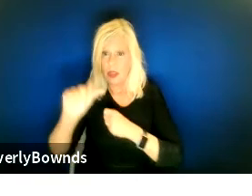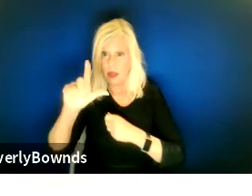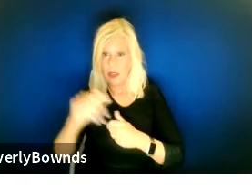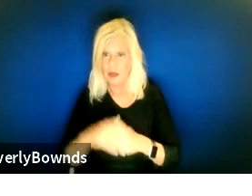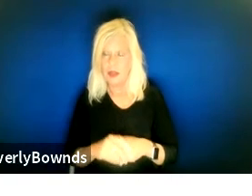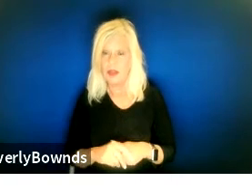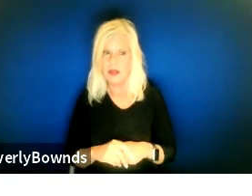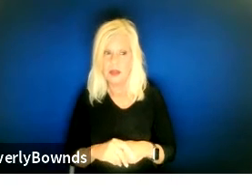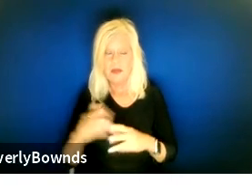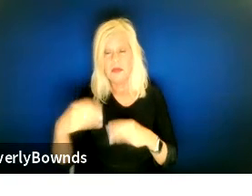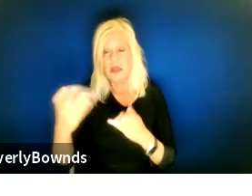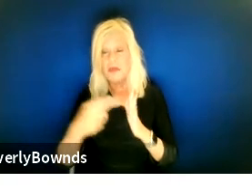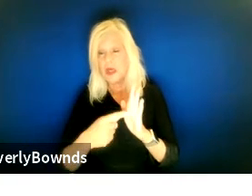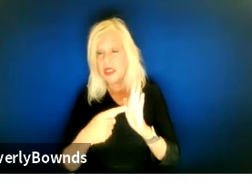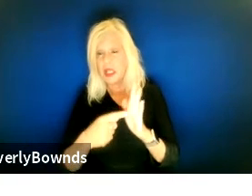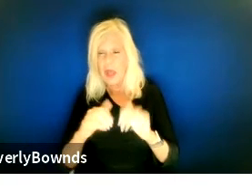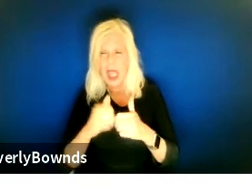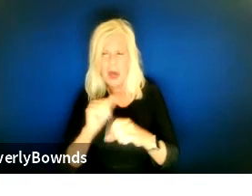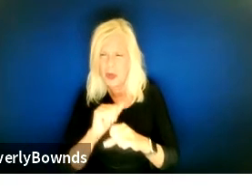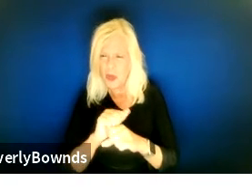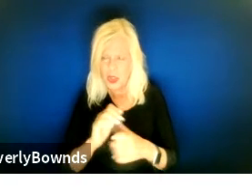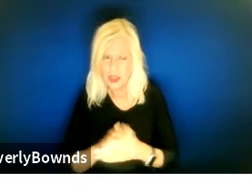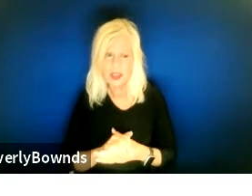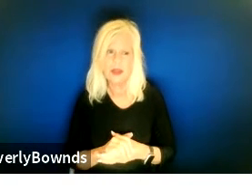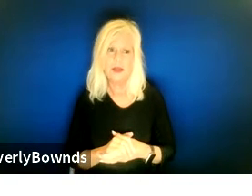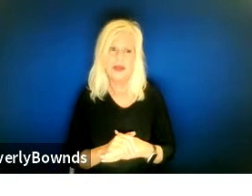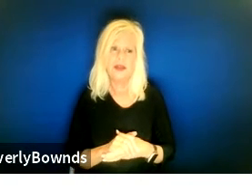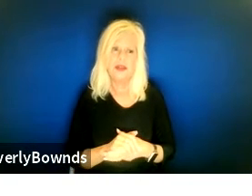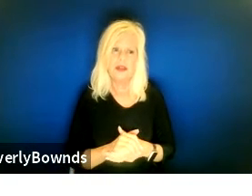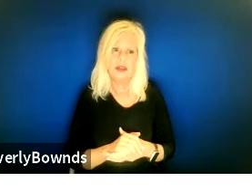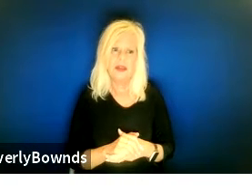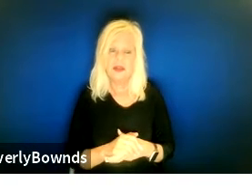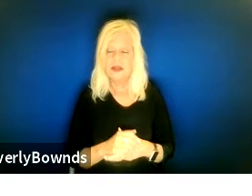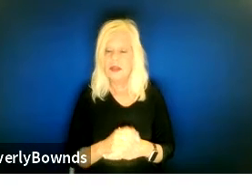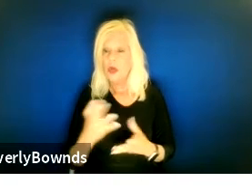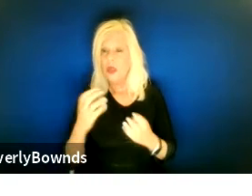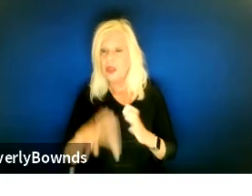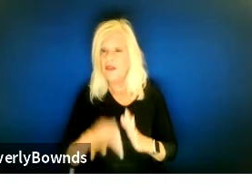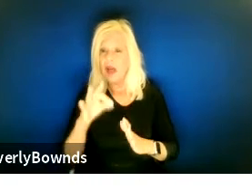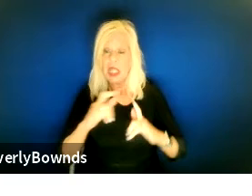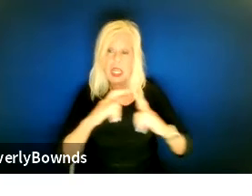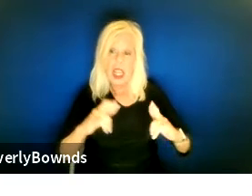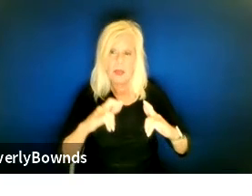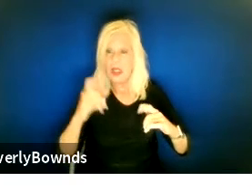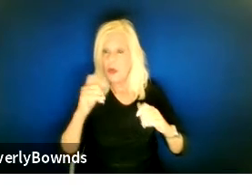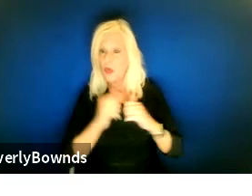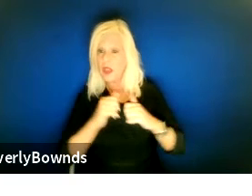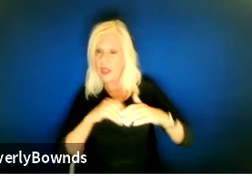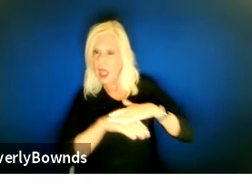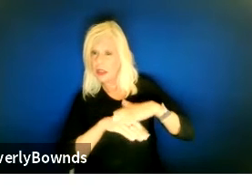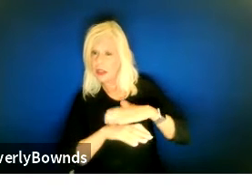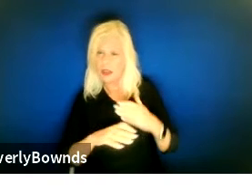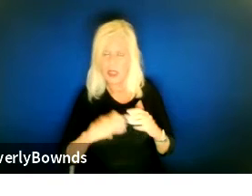So just to give an example of how this works, so if you want to locate an accessible camping,